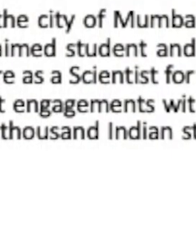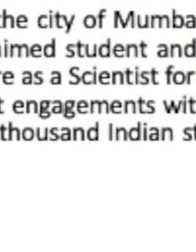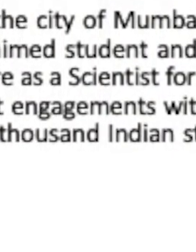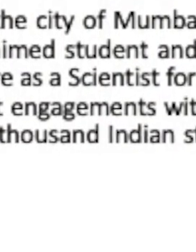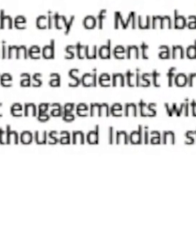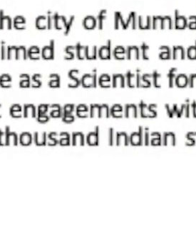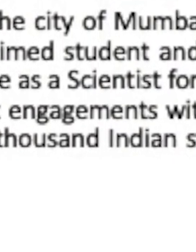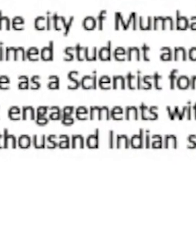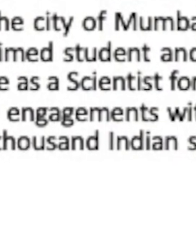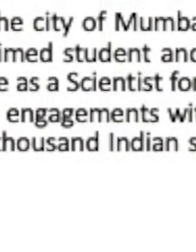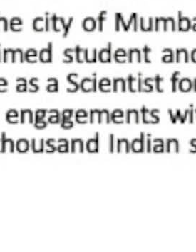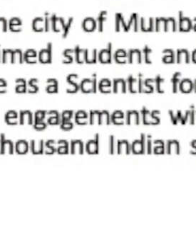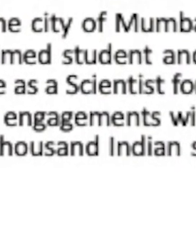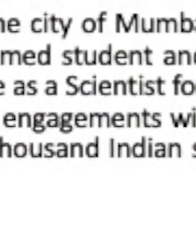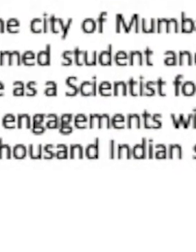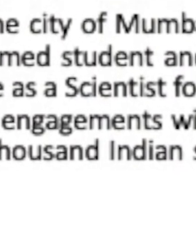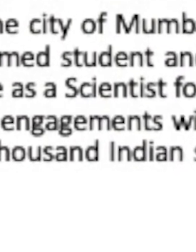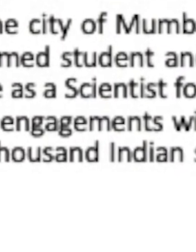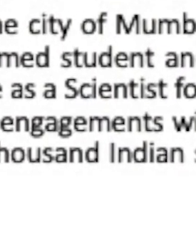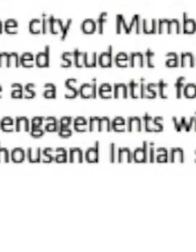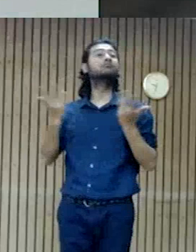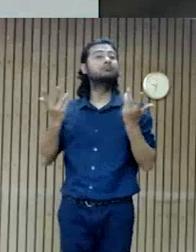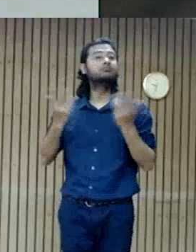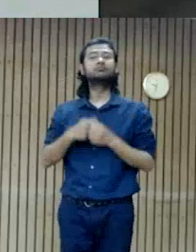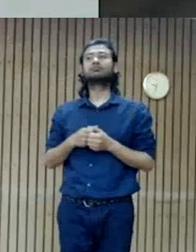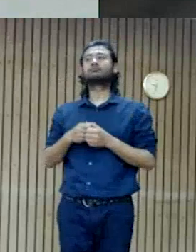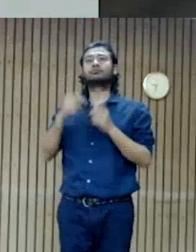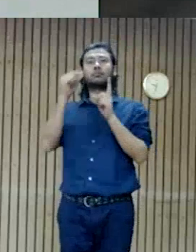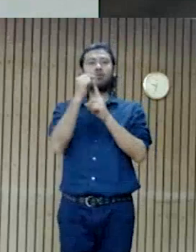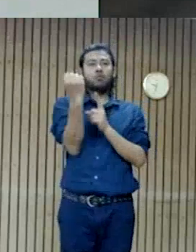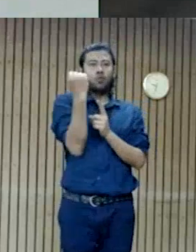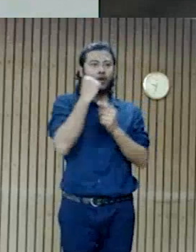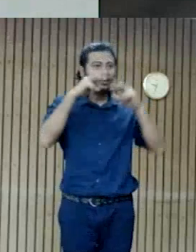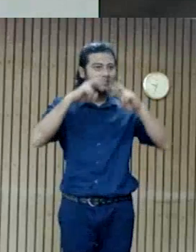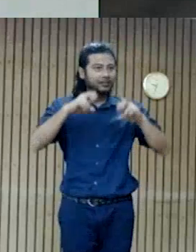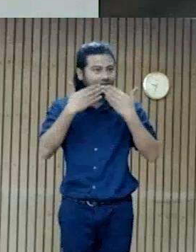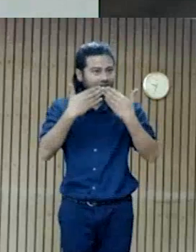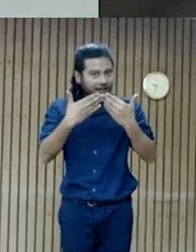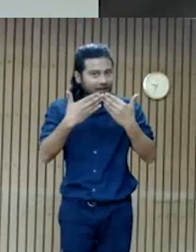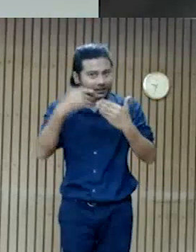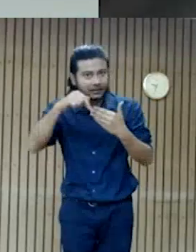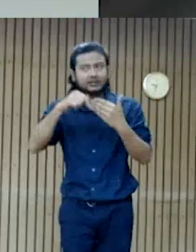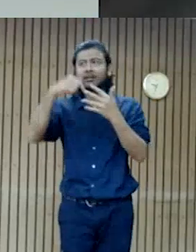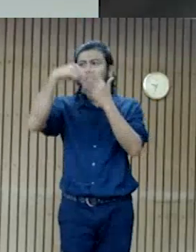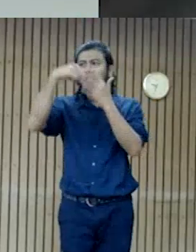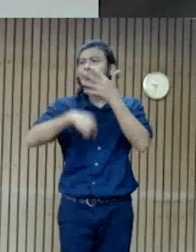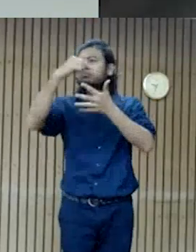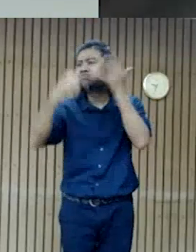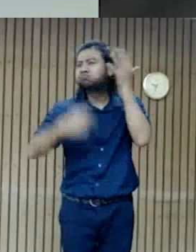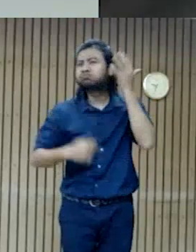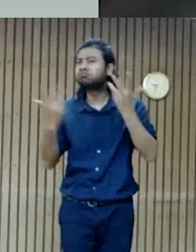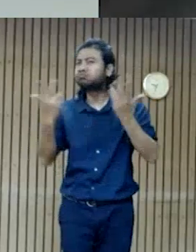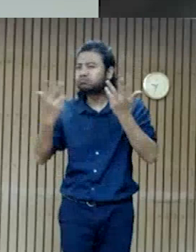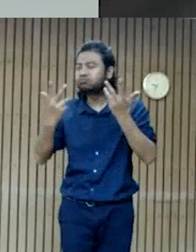shri jainth sehesu budhe the national organizing secretary of vikyan bharati and dr sanjeev khosla director